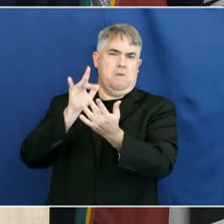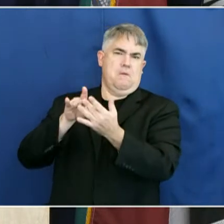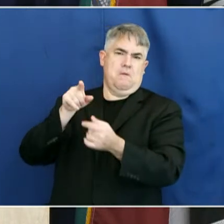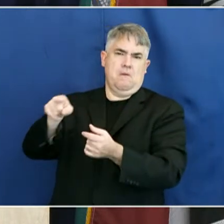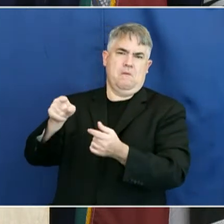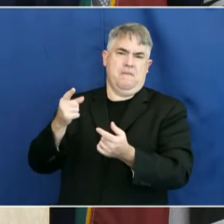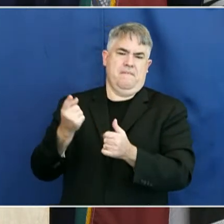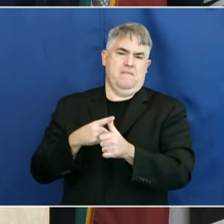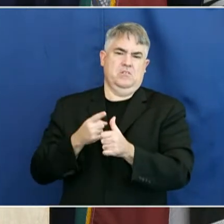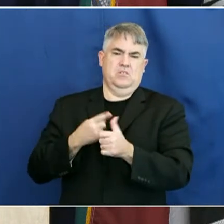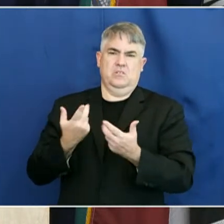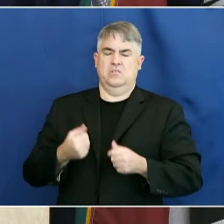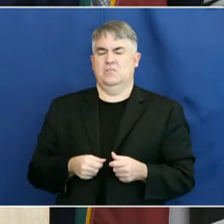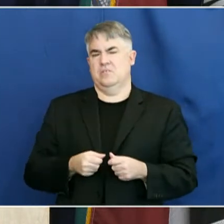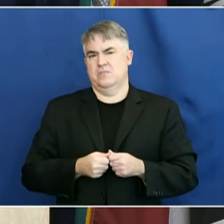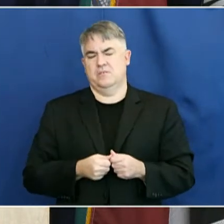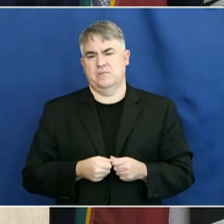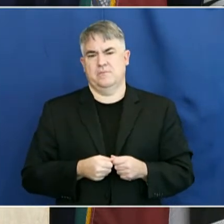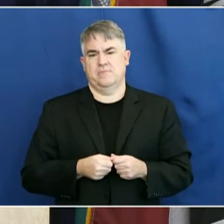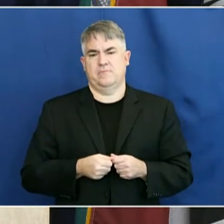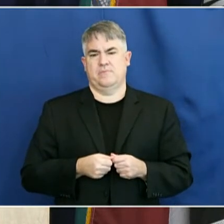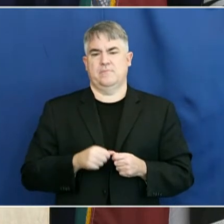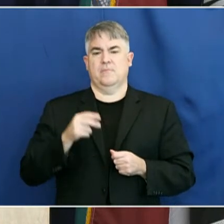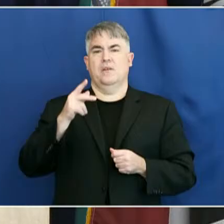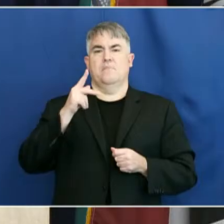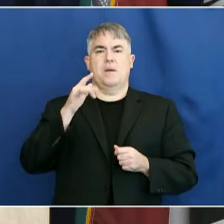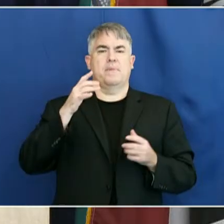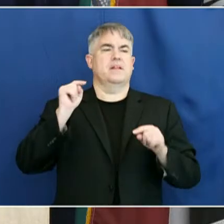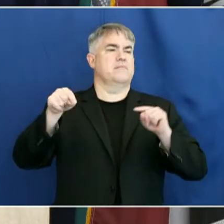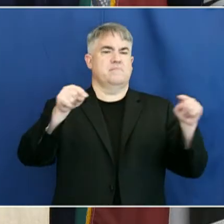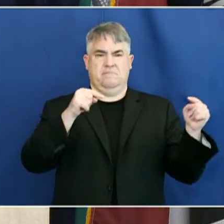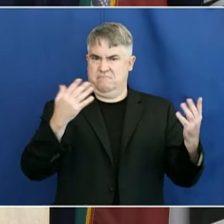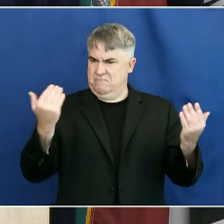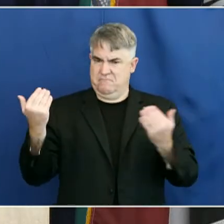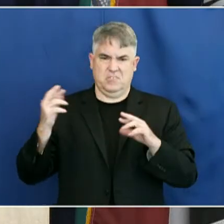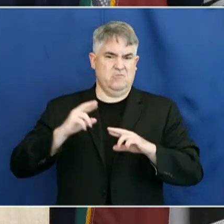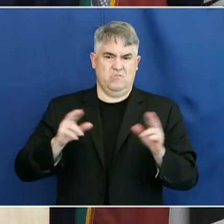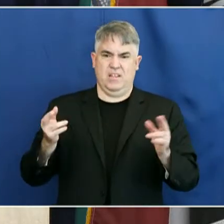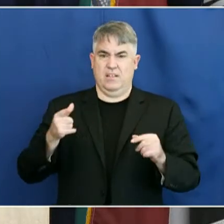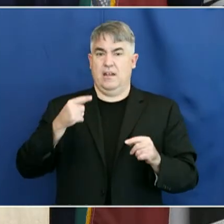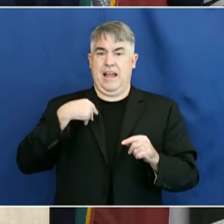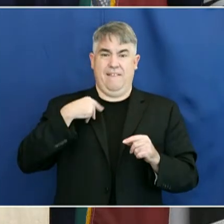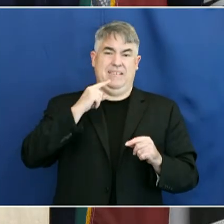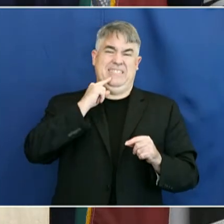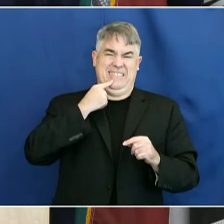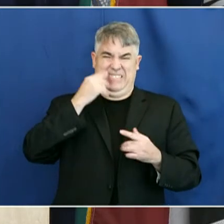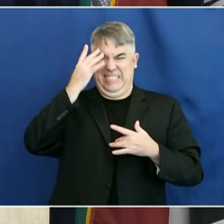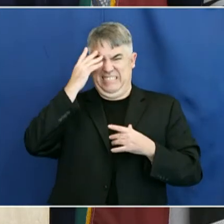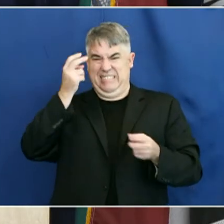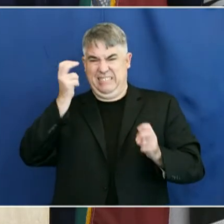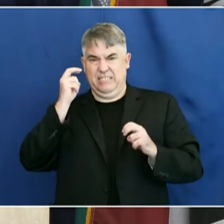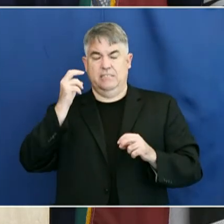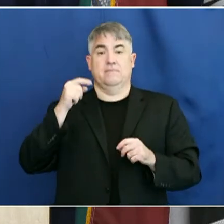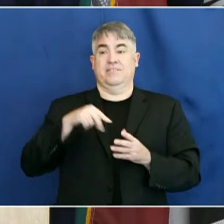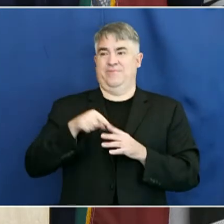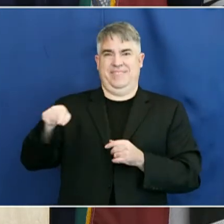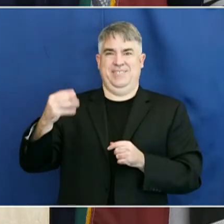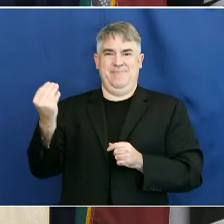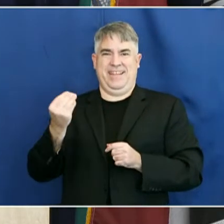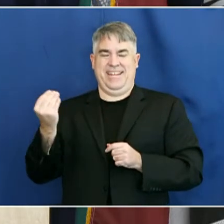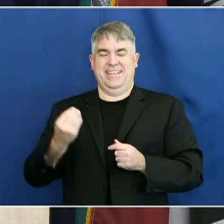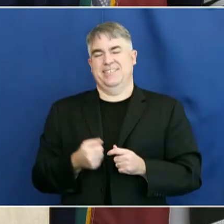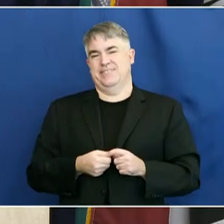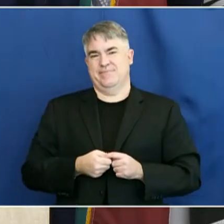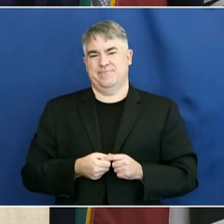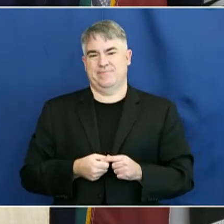our public sites will also be available to these individuals with pre-existing conditions as well. So in the next day or two, look for guidance